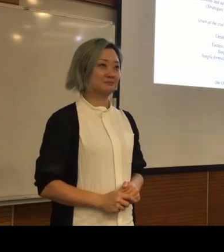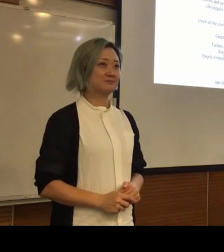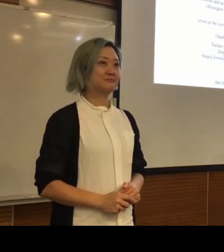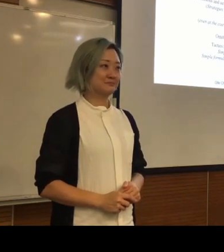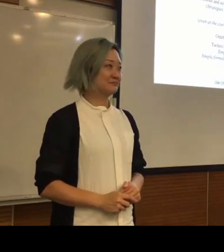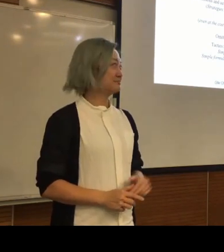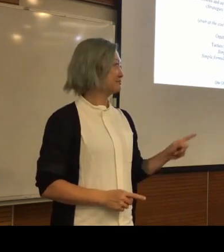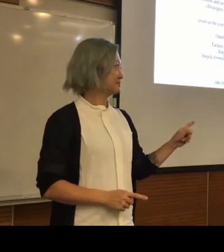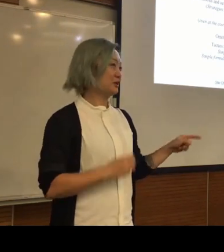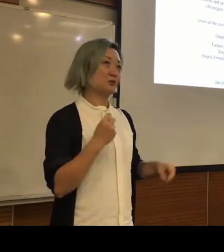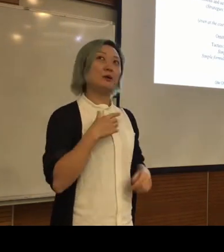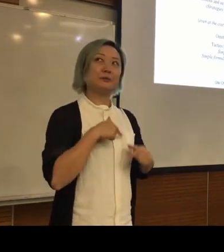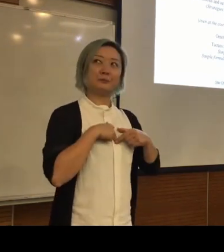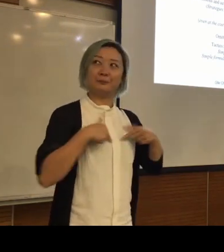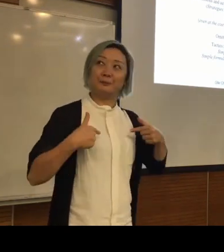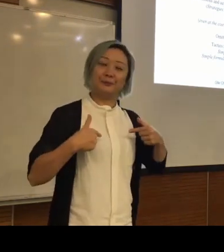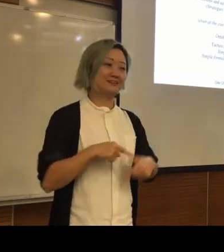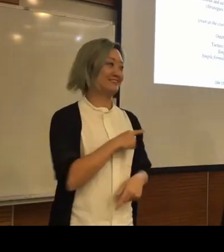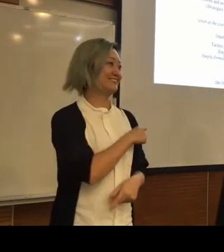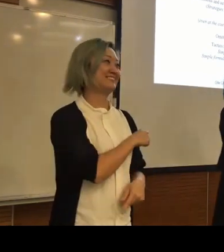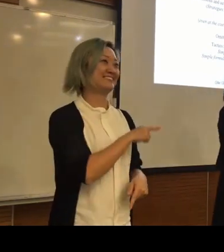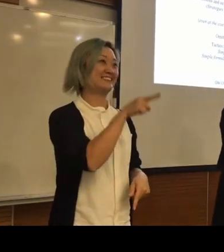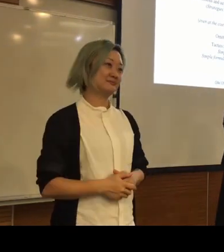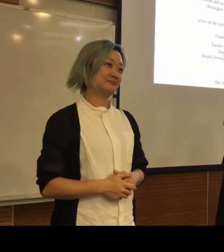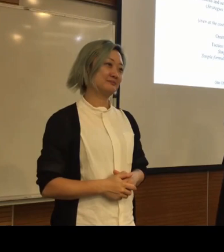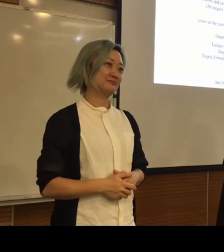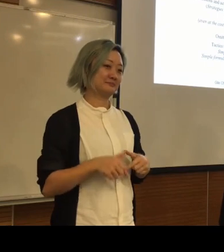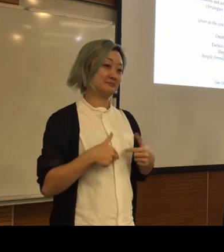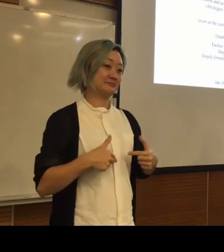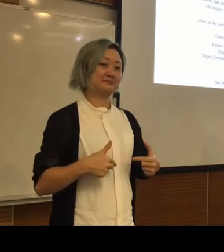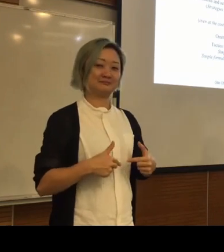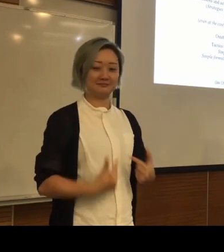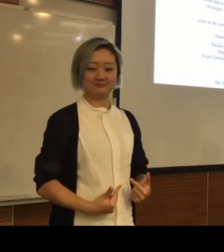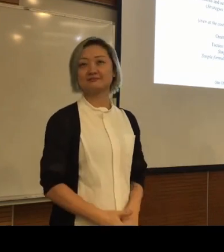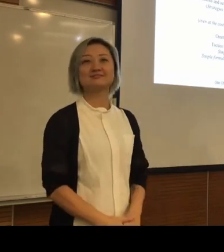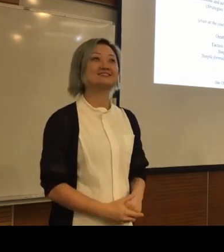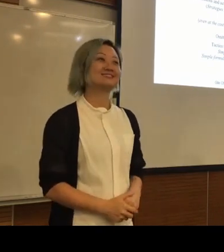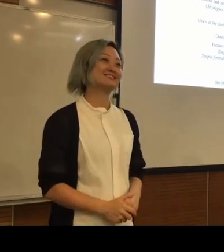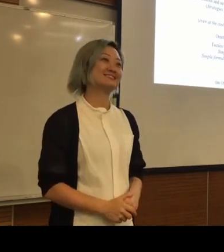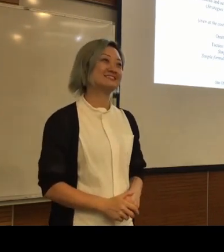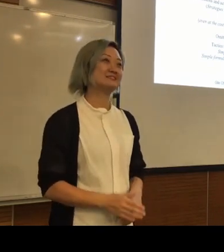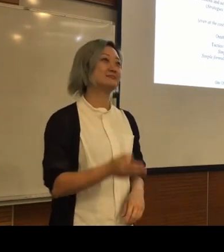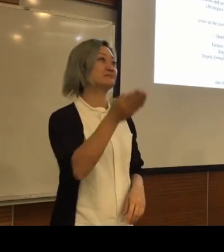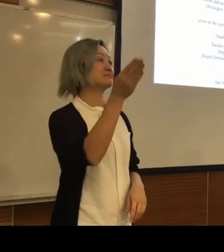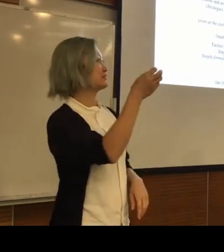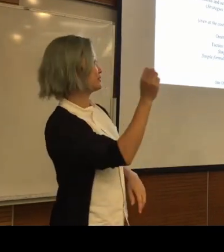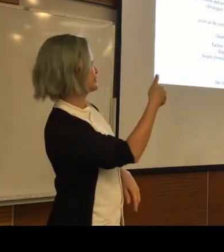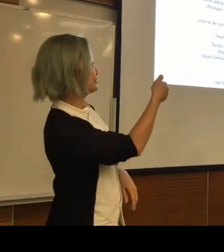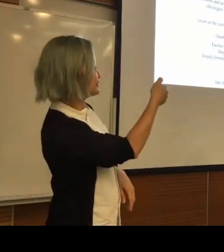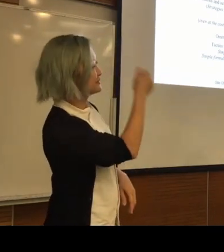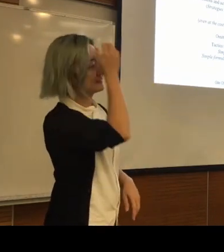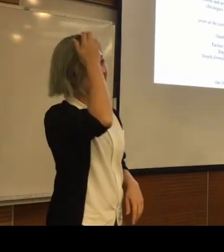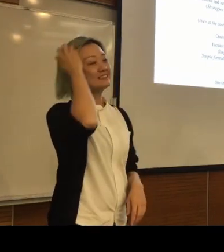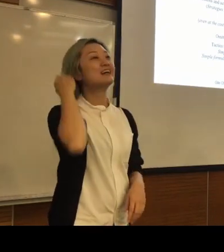You heartbreaking. I have a question from Yuxiang over there. Thank you, Professor Gile. So when you